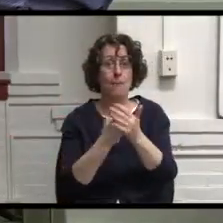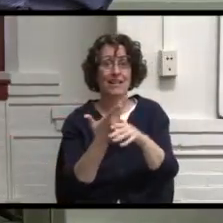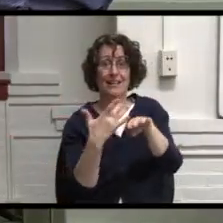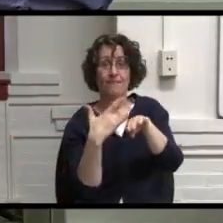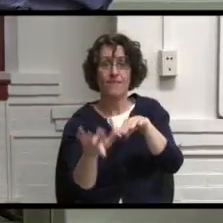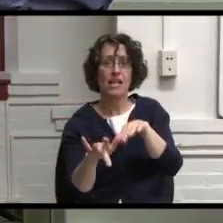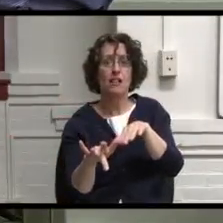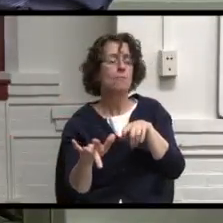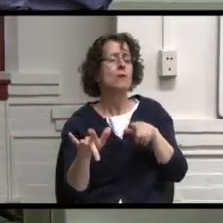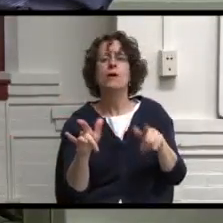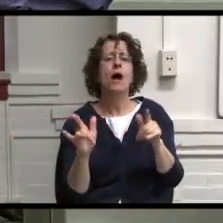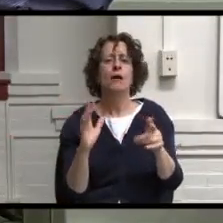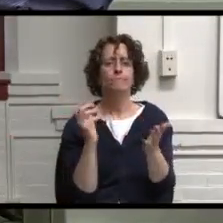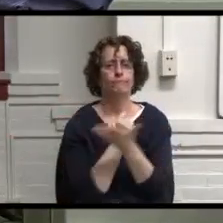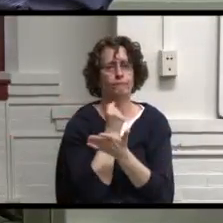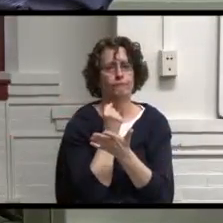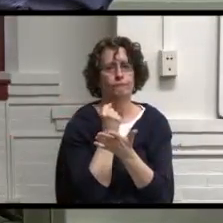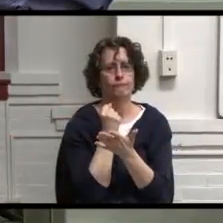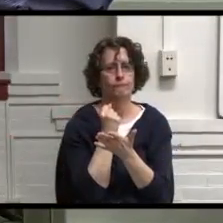to the downtown area.